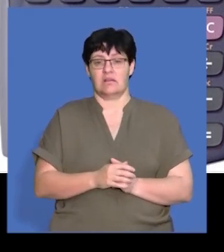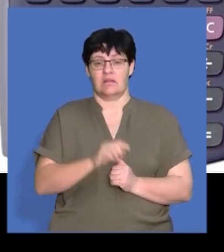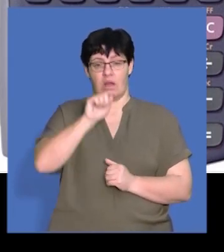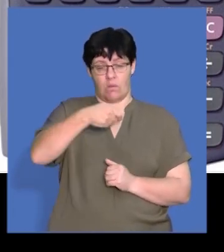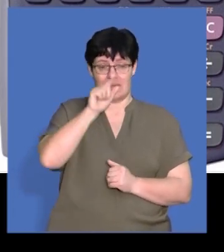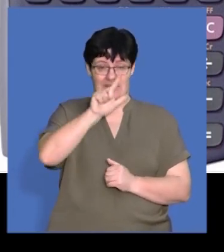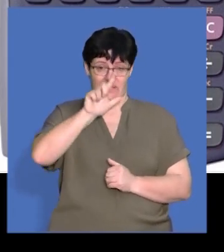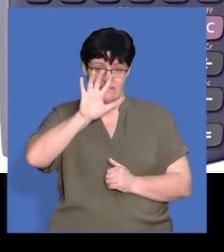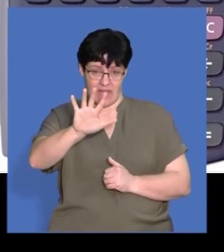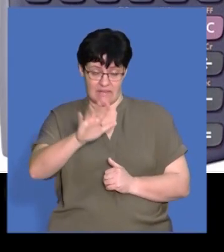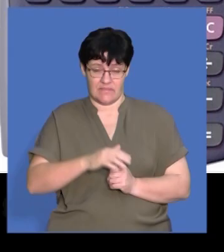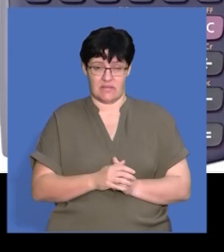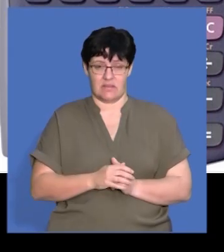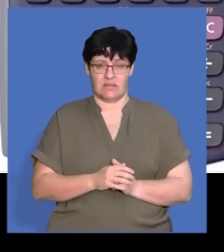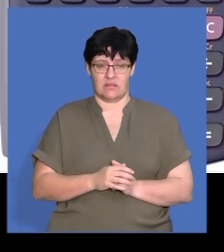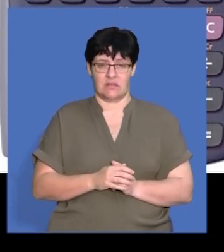328,105.75